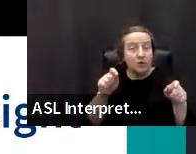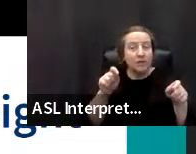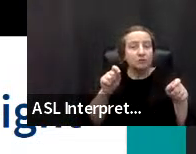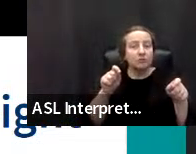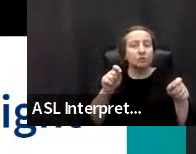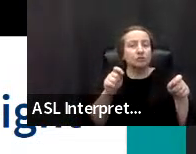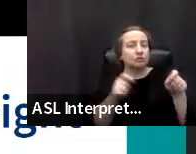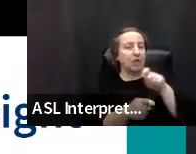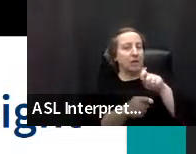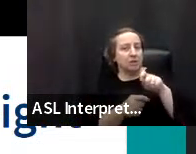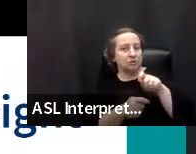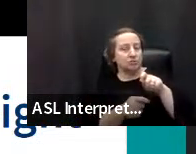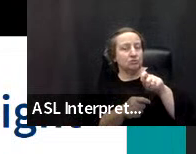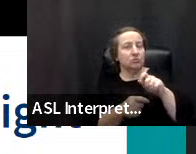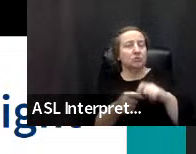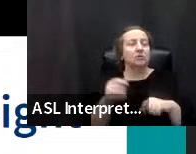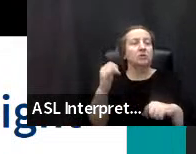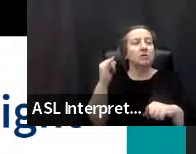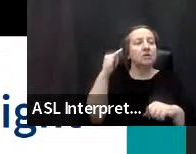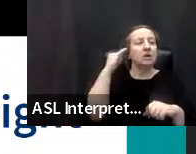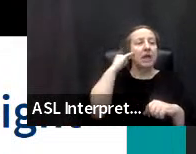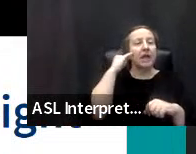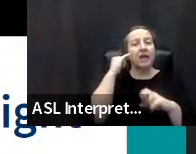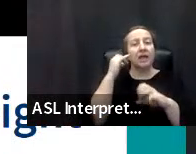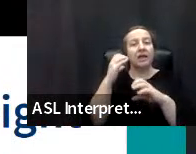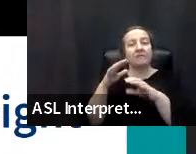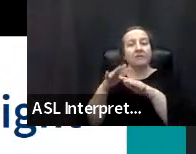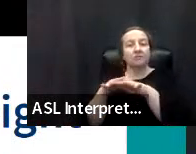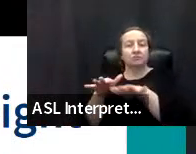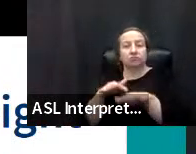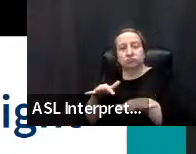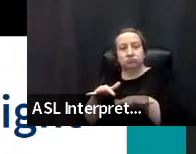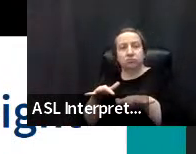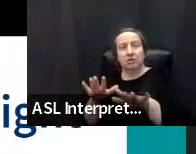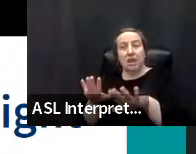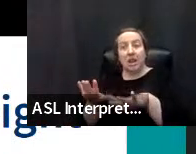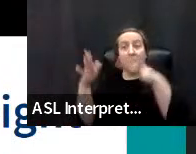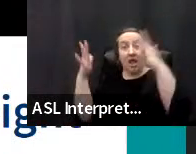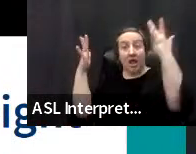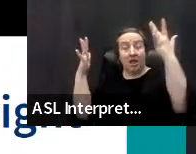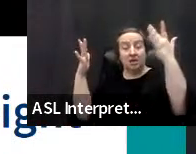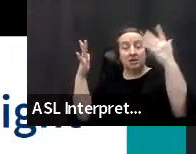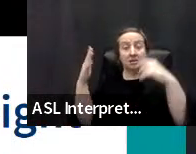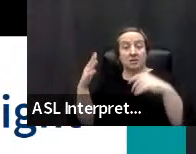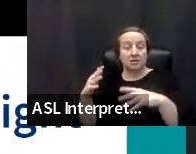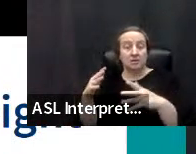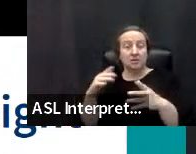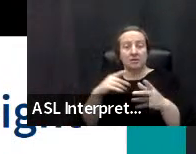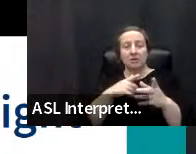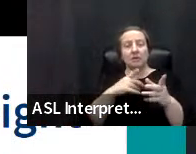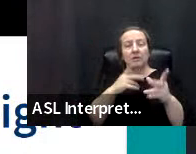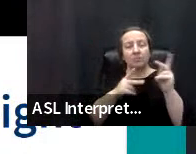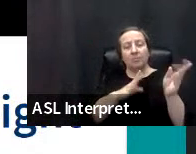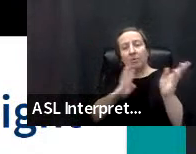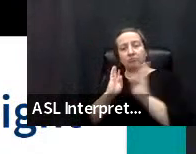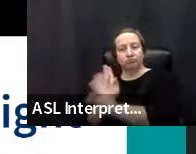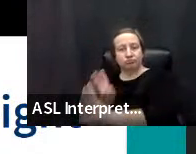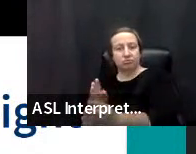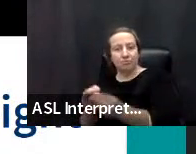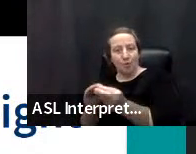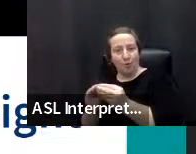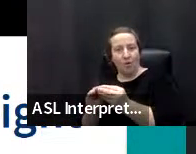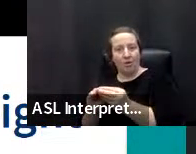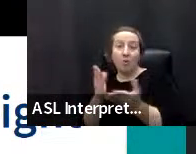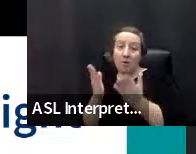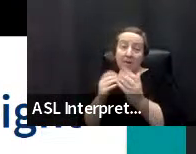change if the congestion issue is relieved on the one hand, or it may not,